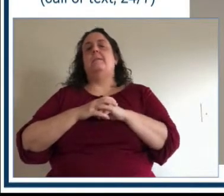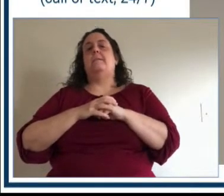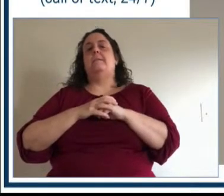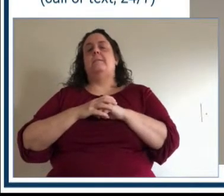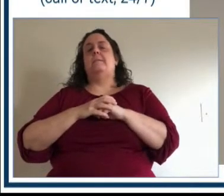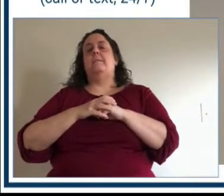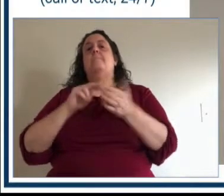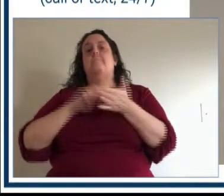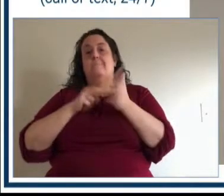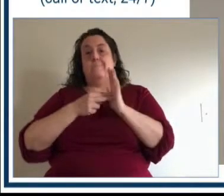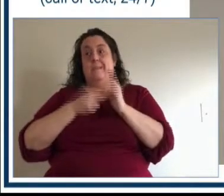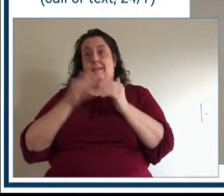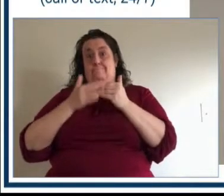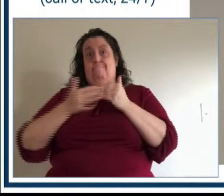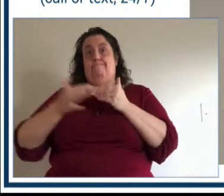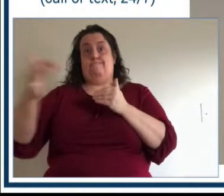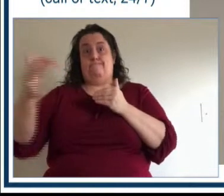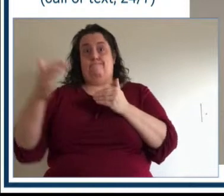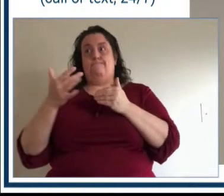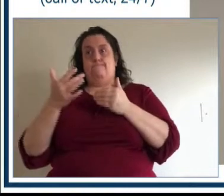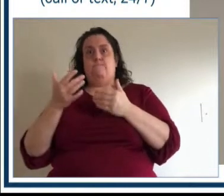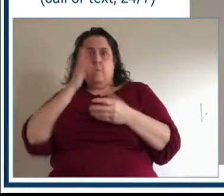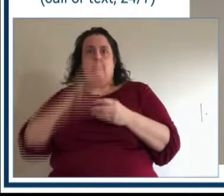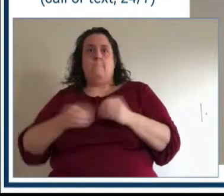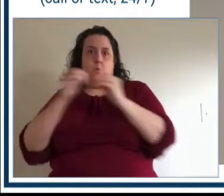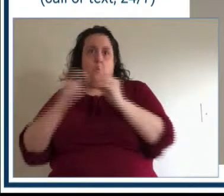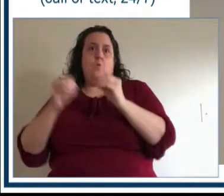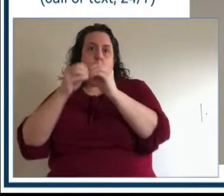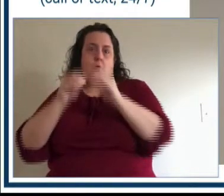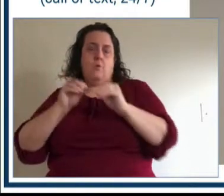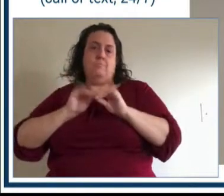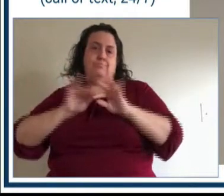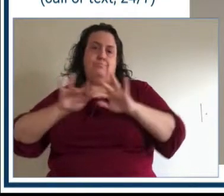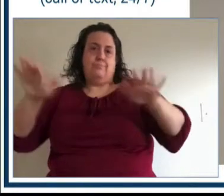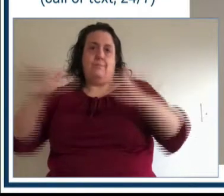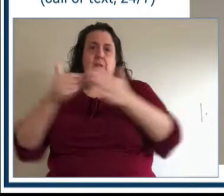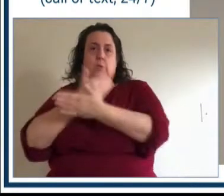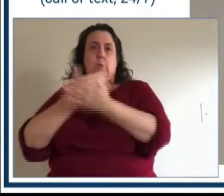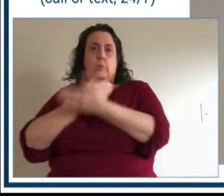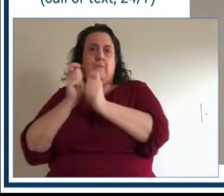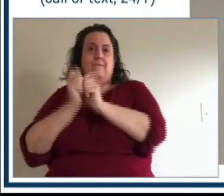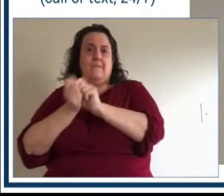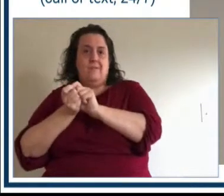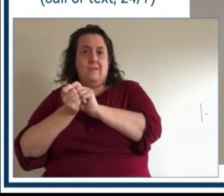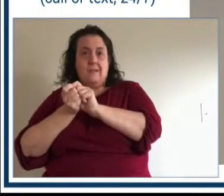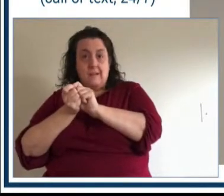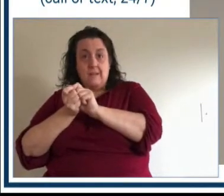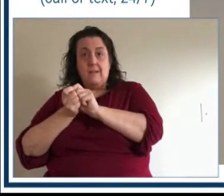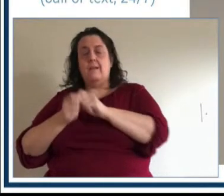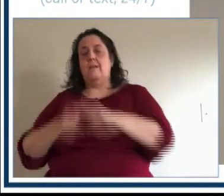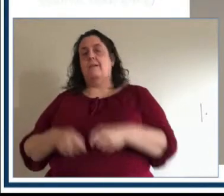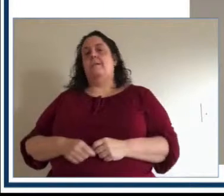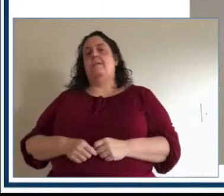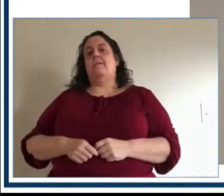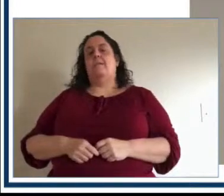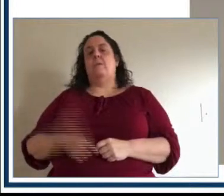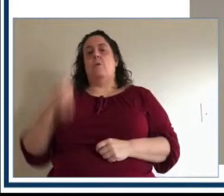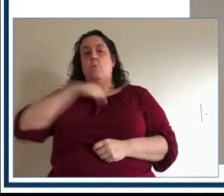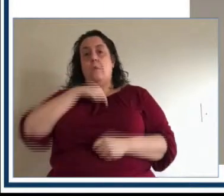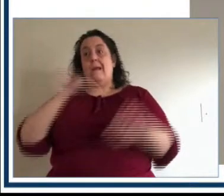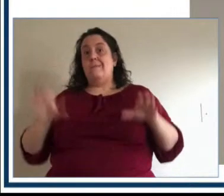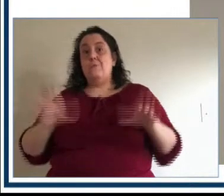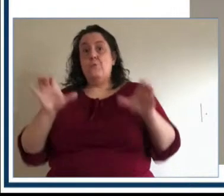variant. What we do now in response to the new variant is no different, however, than what we've done in previous waves and with